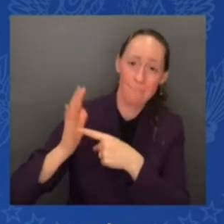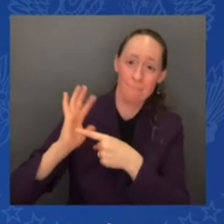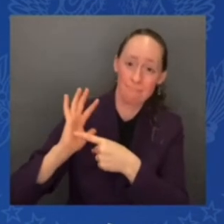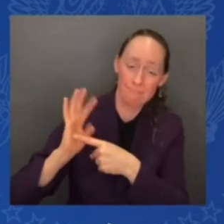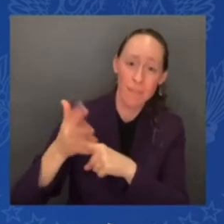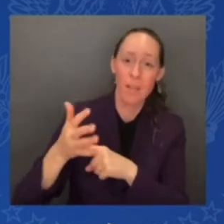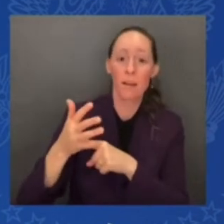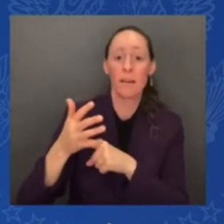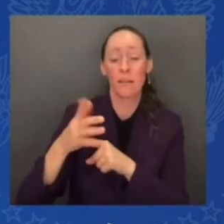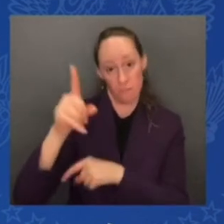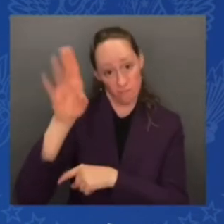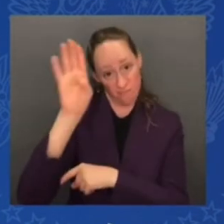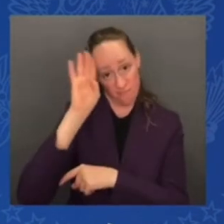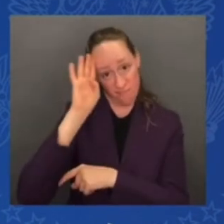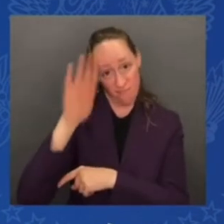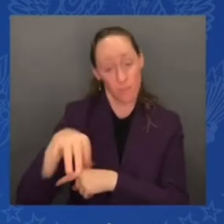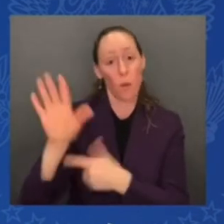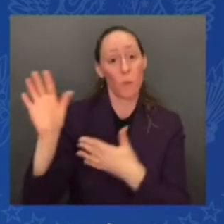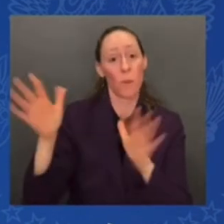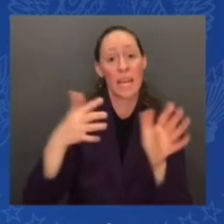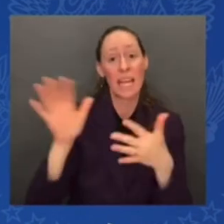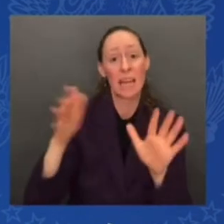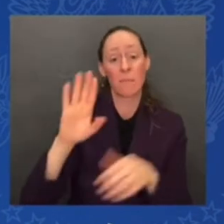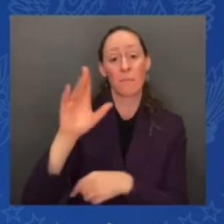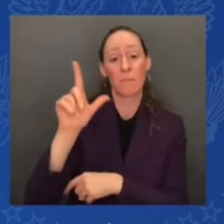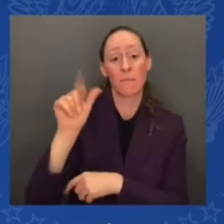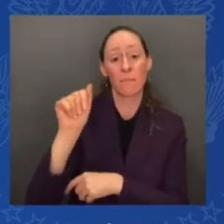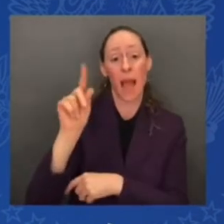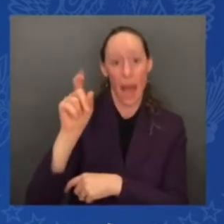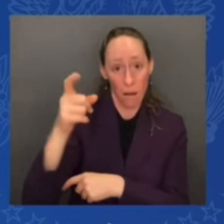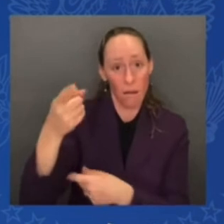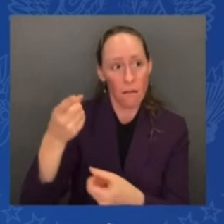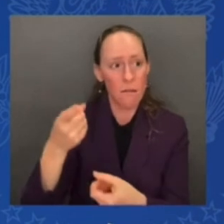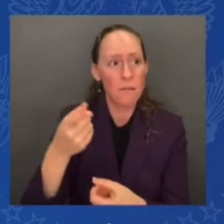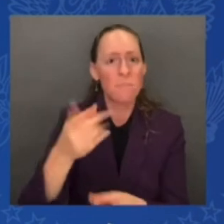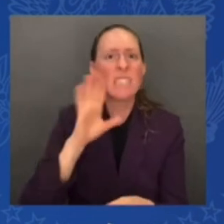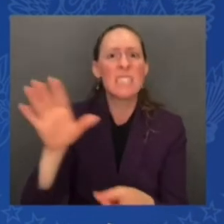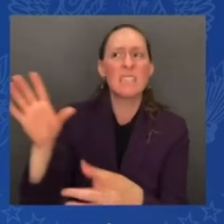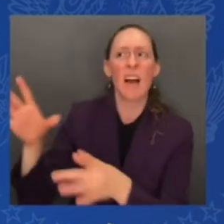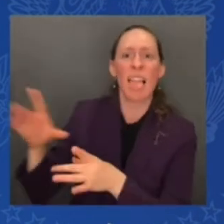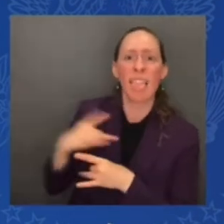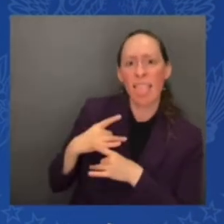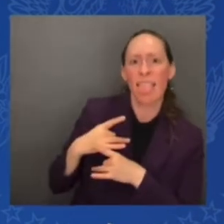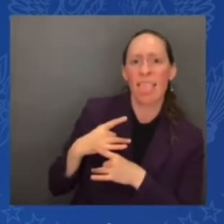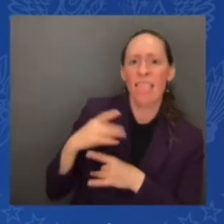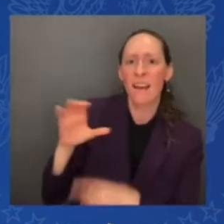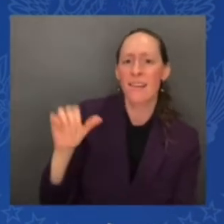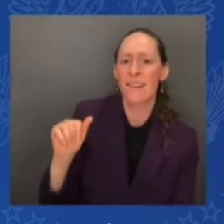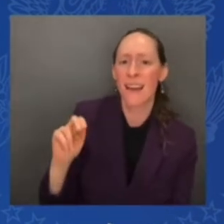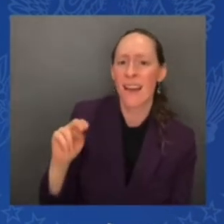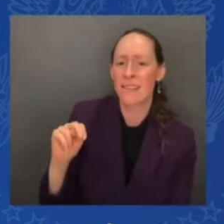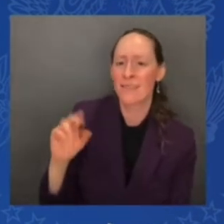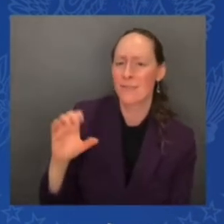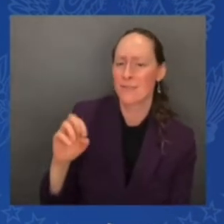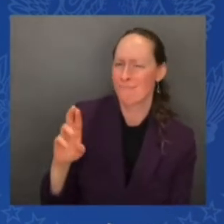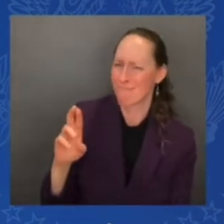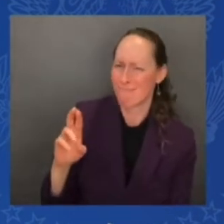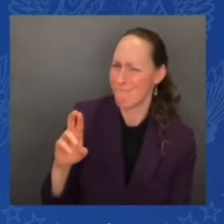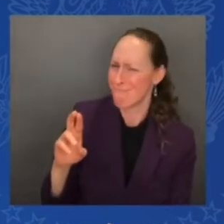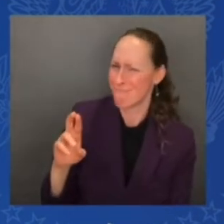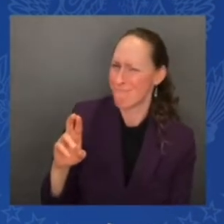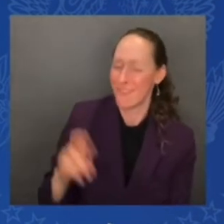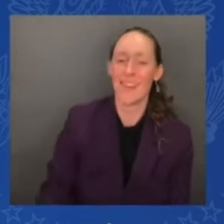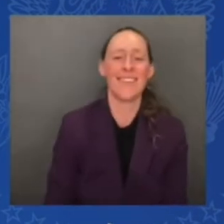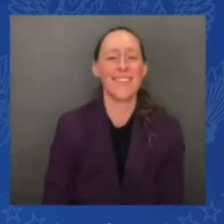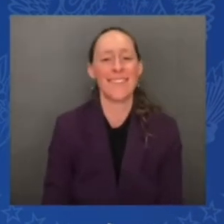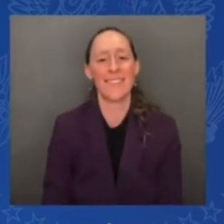And by the way, wind energy is cheaper than fossil fuels. Solar energy is cheaper. A few years ago,